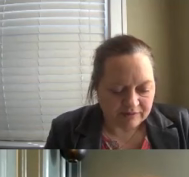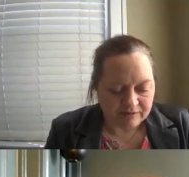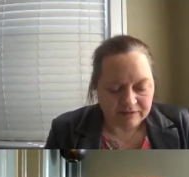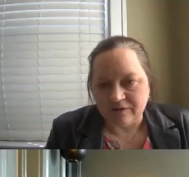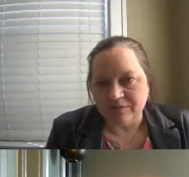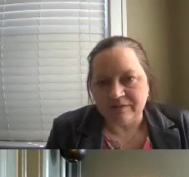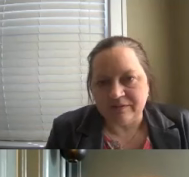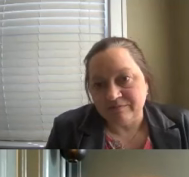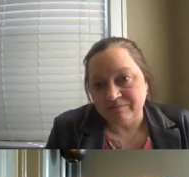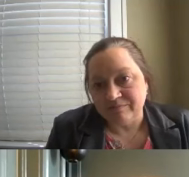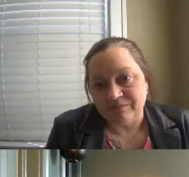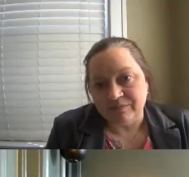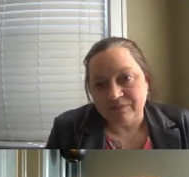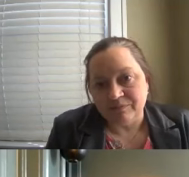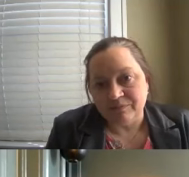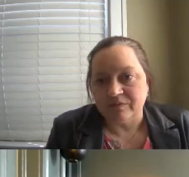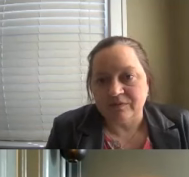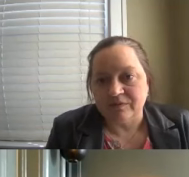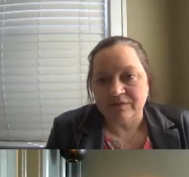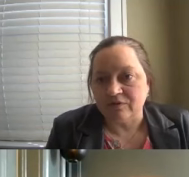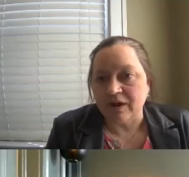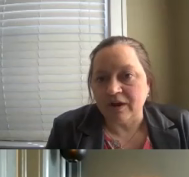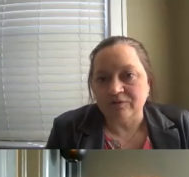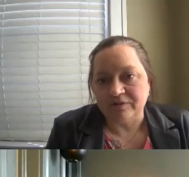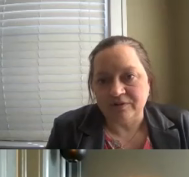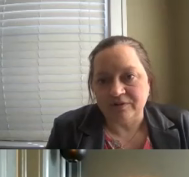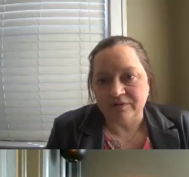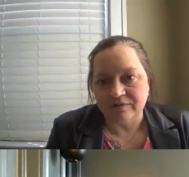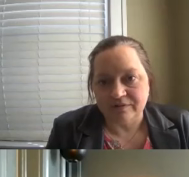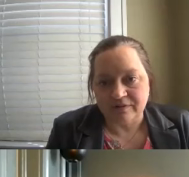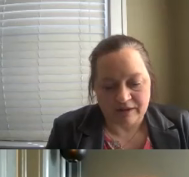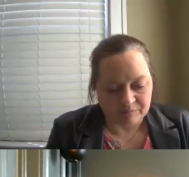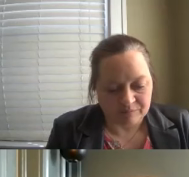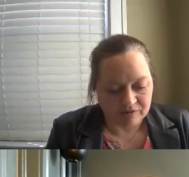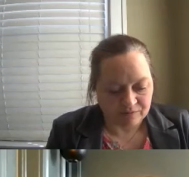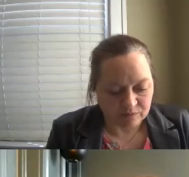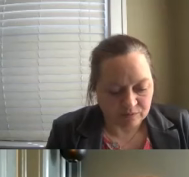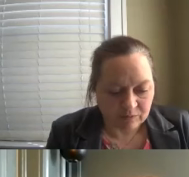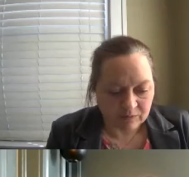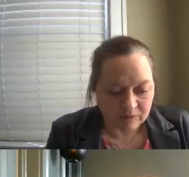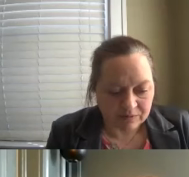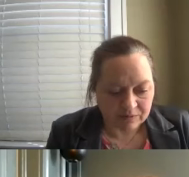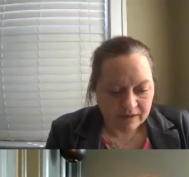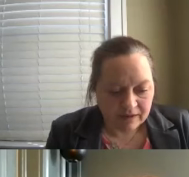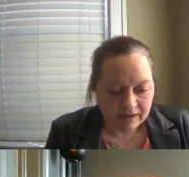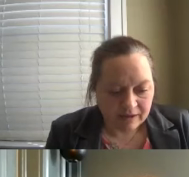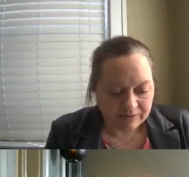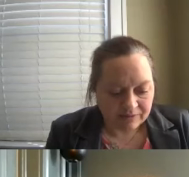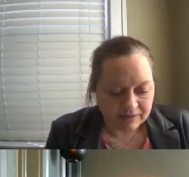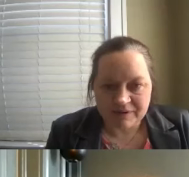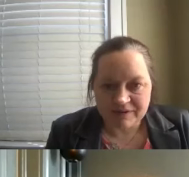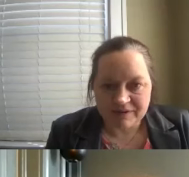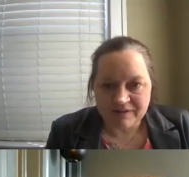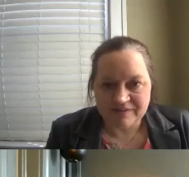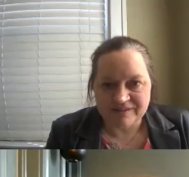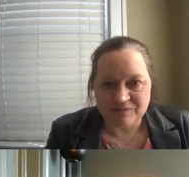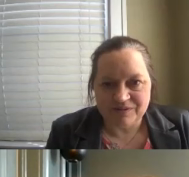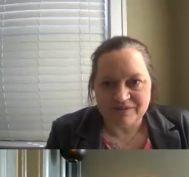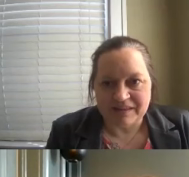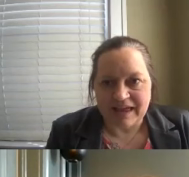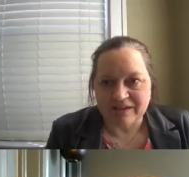to provide, things like supportive services or other types of services to the folks we're working with. I think